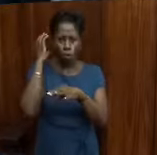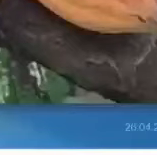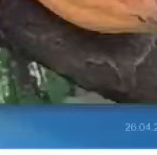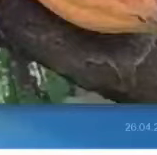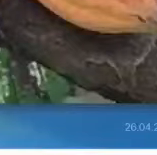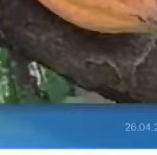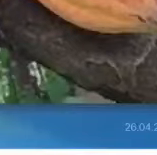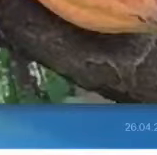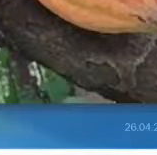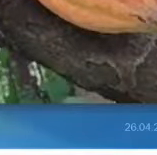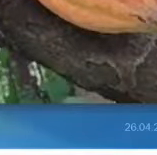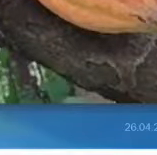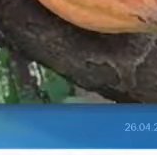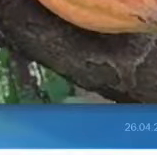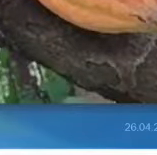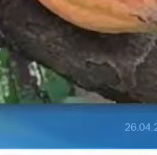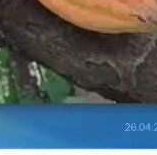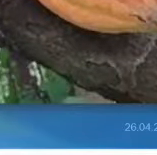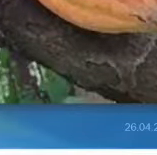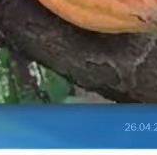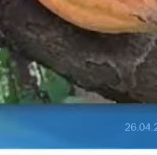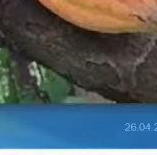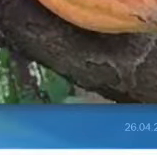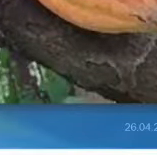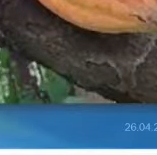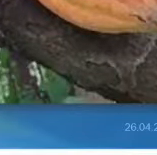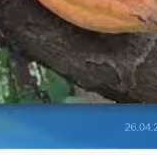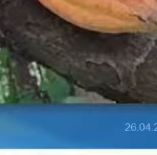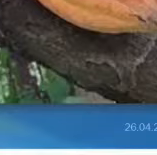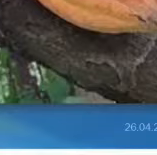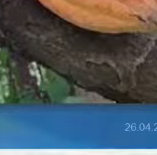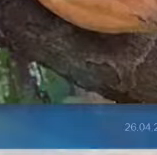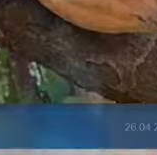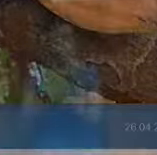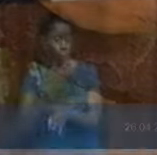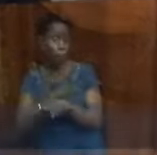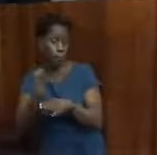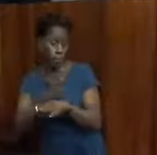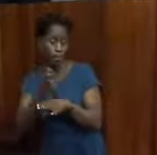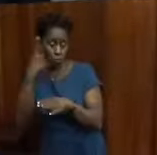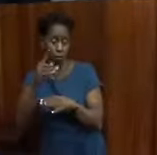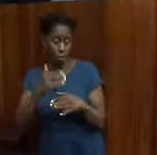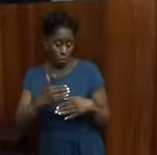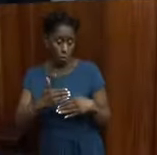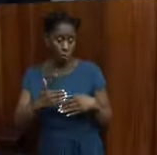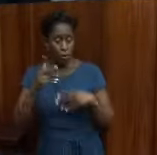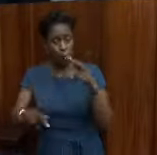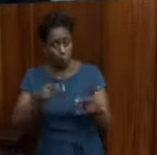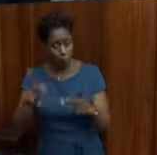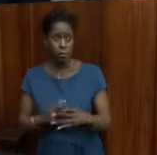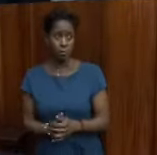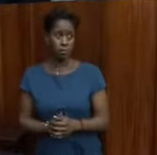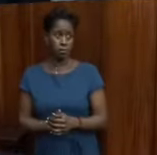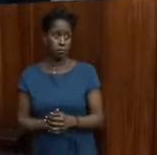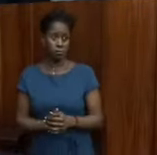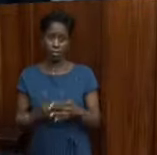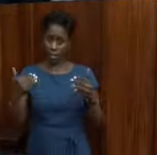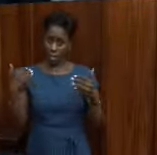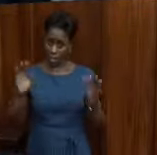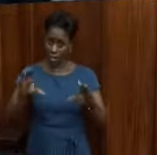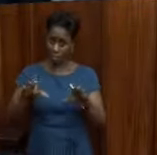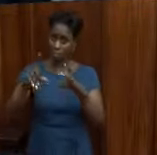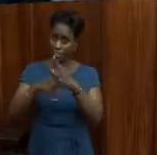continued development of a vibrant, thriving cocoa industry will create employment opportunities and enhance livelihoods in rural